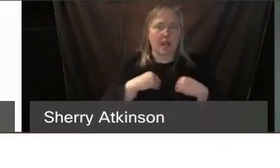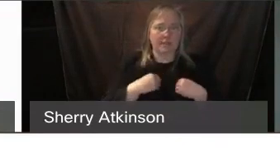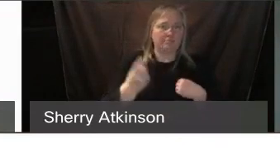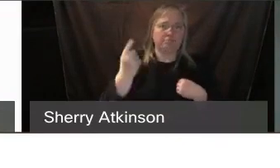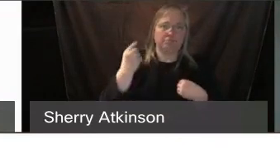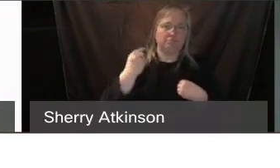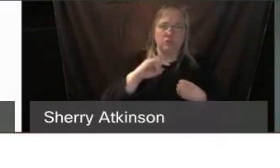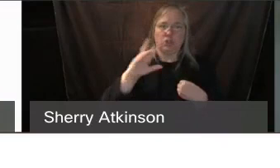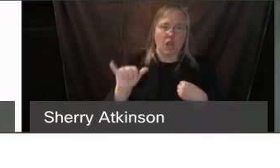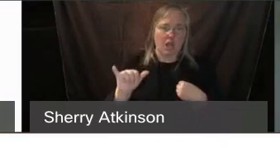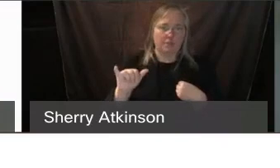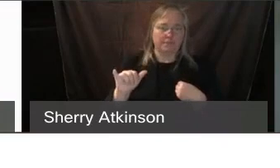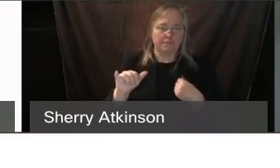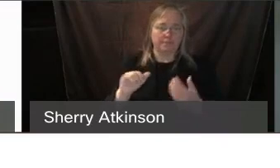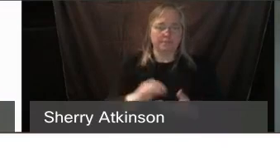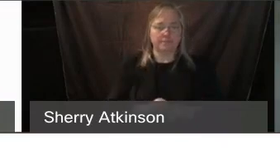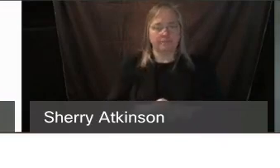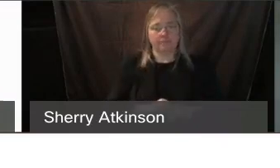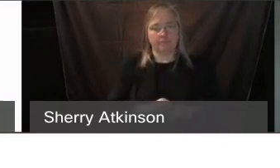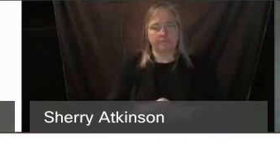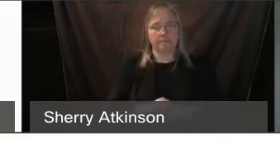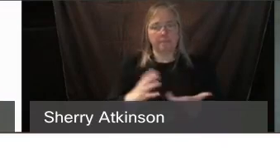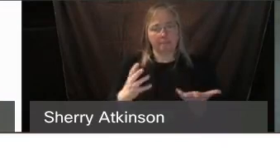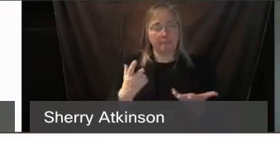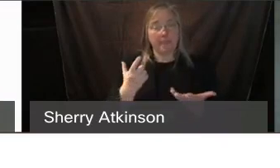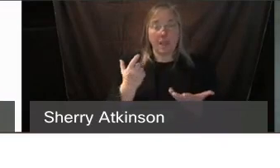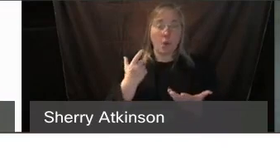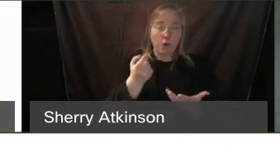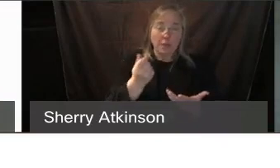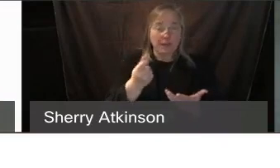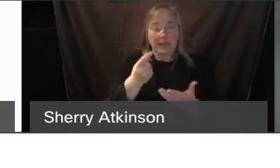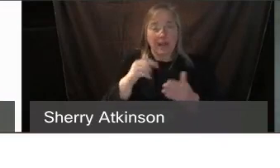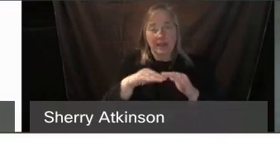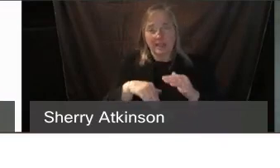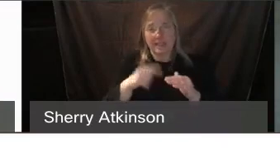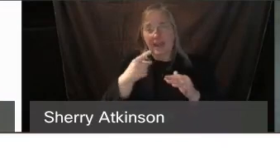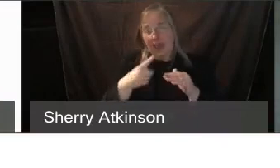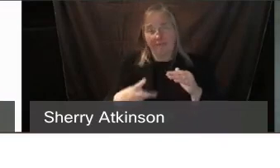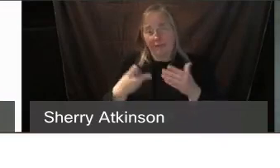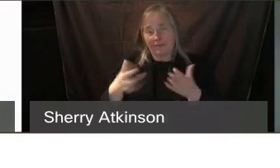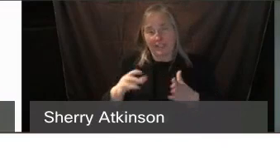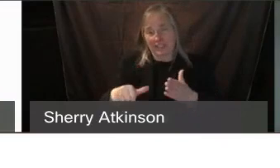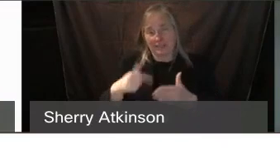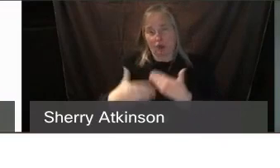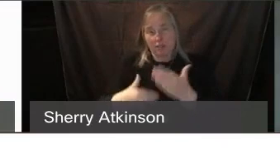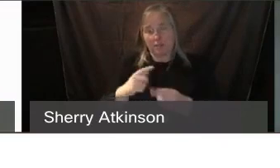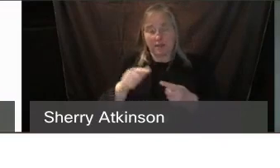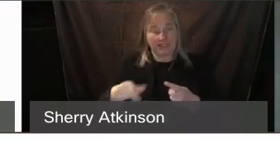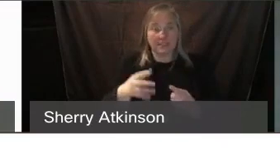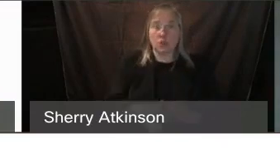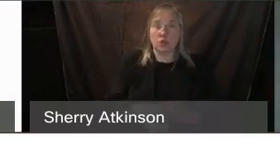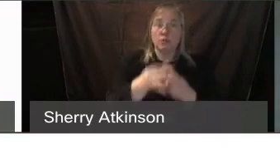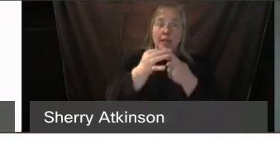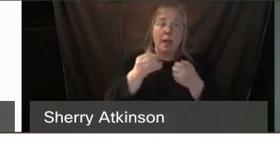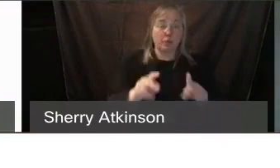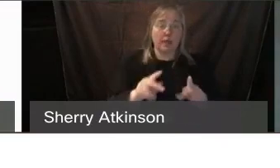year. So we're a little less than halfway through the process. But this is a really unique opportunity.